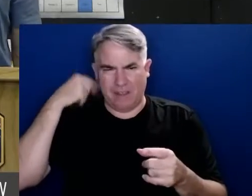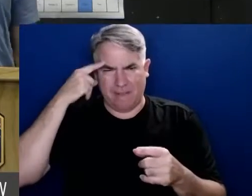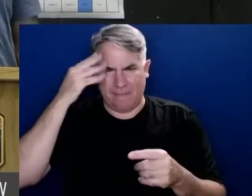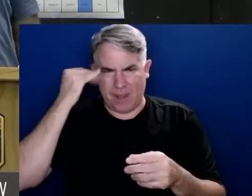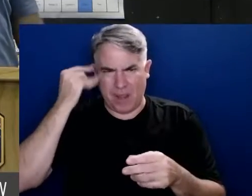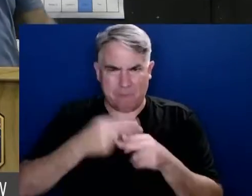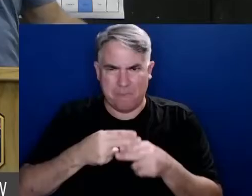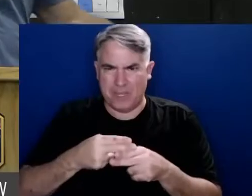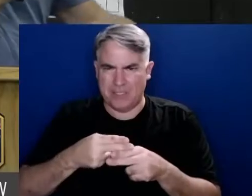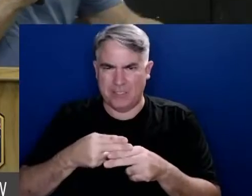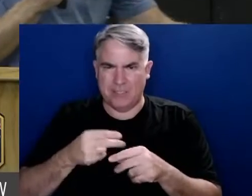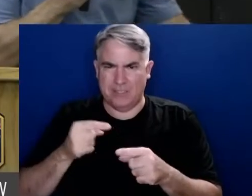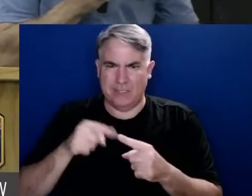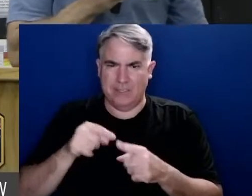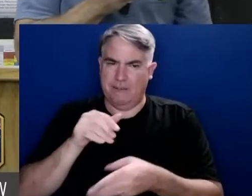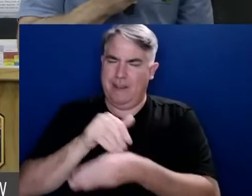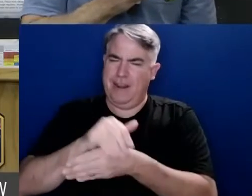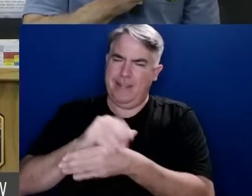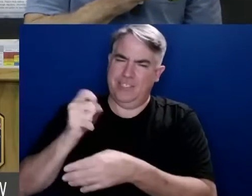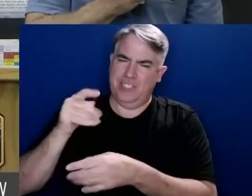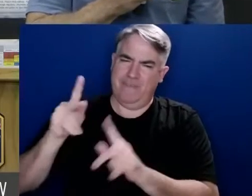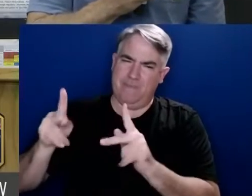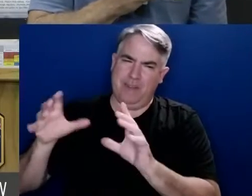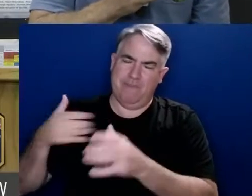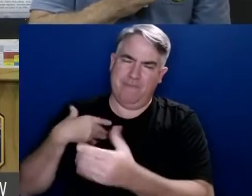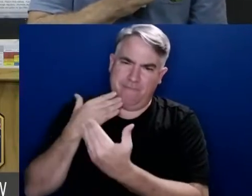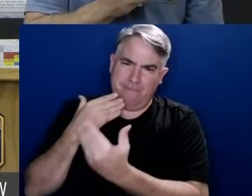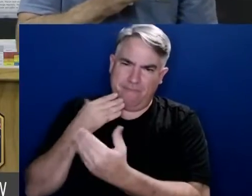how much we expect it to continue.